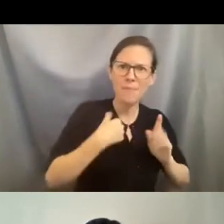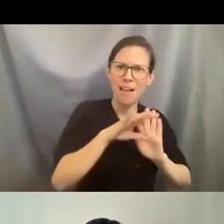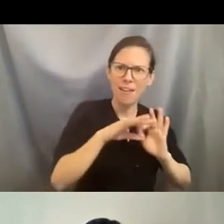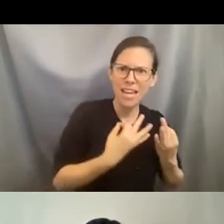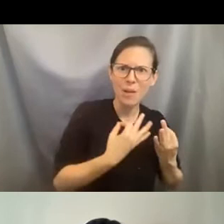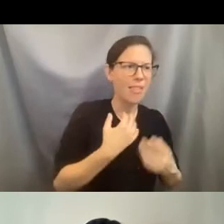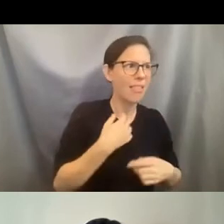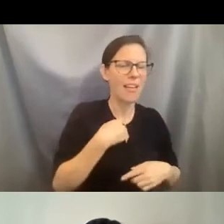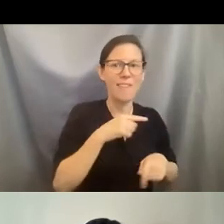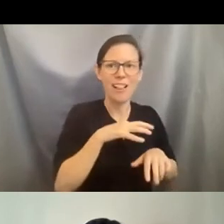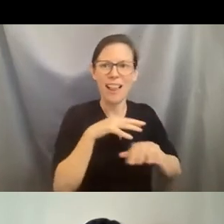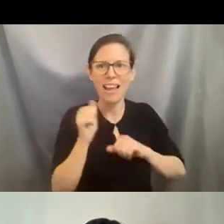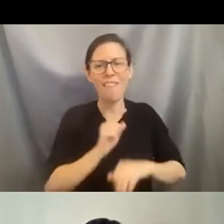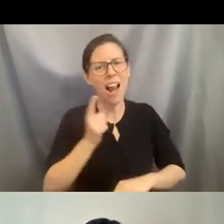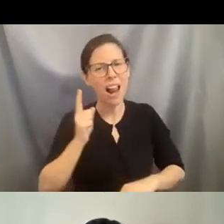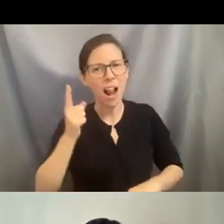in Virginia.